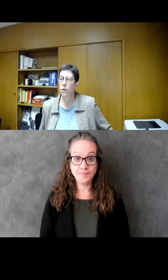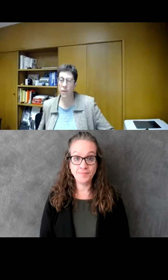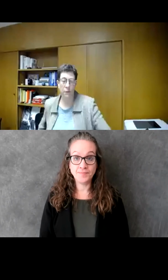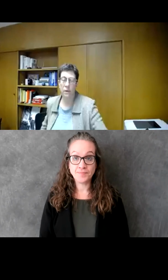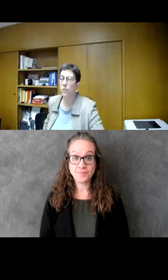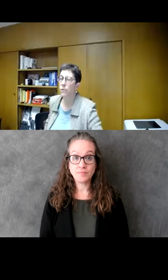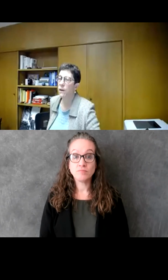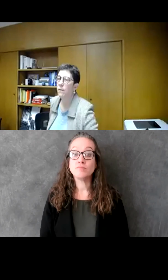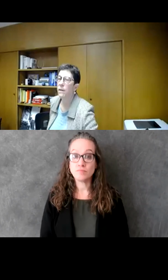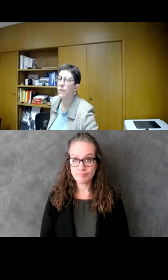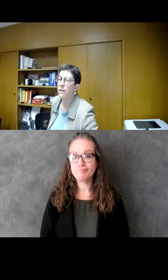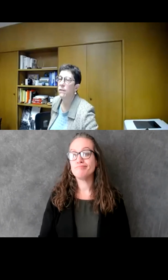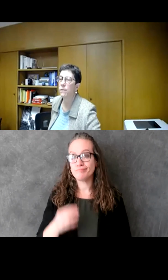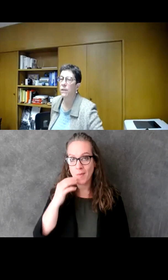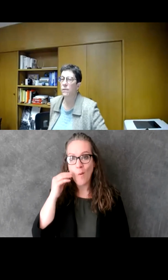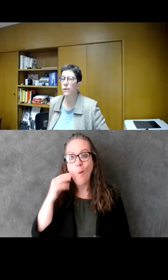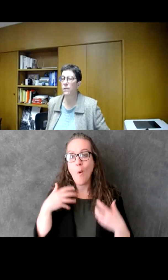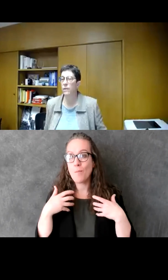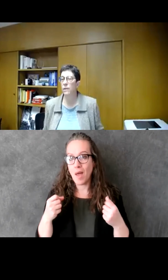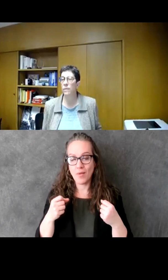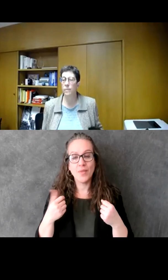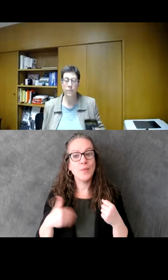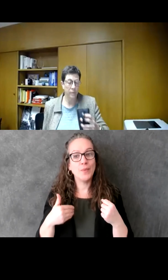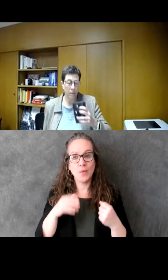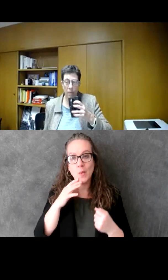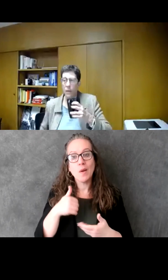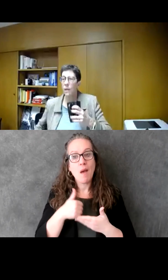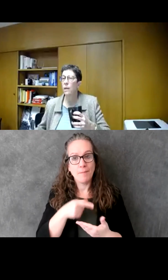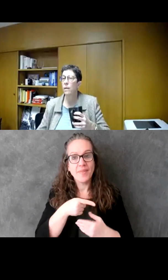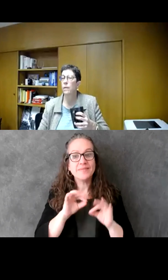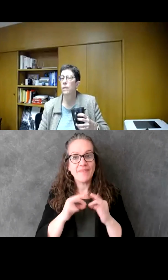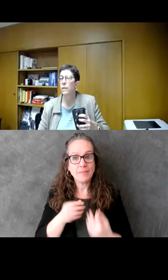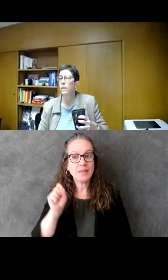Yeah, home health could prove very beneficial for these folks.